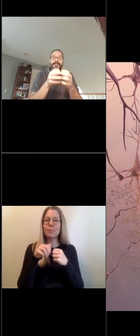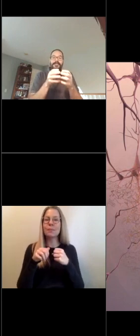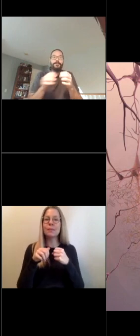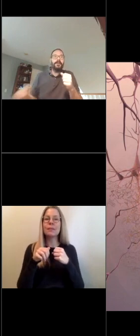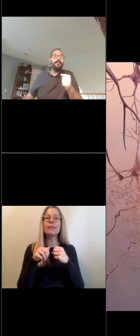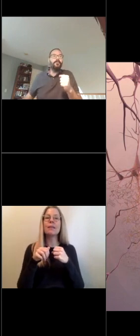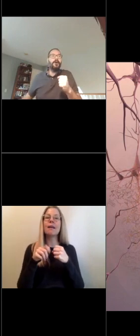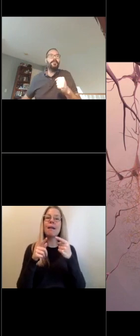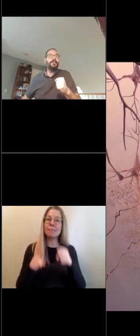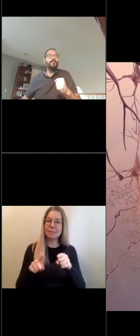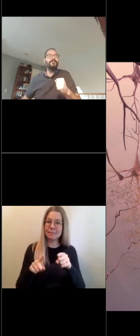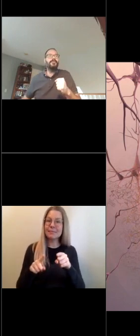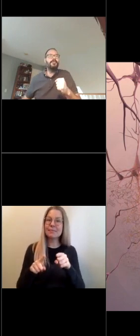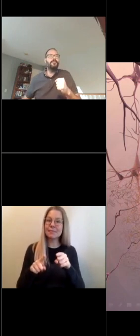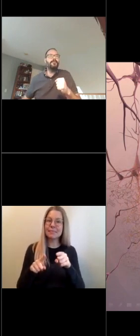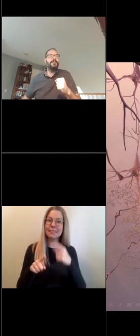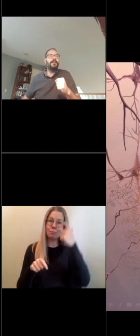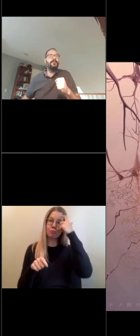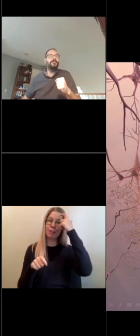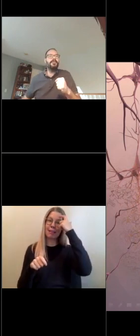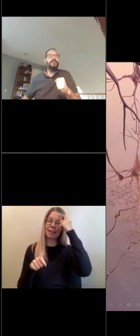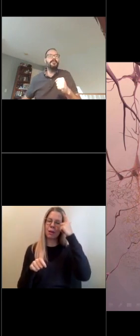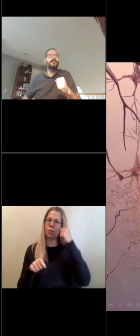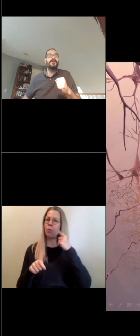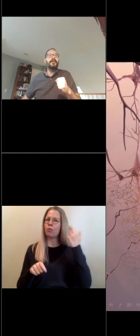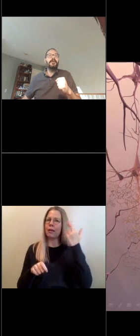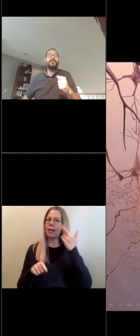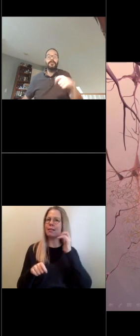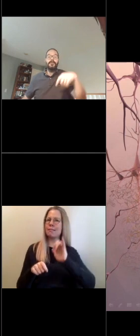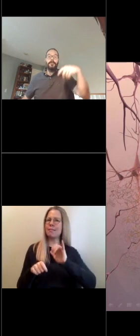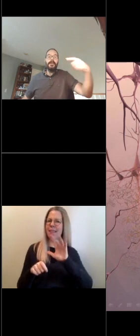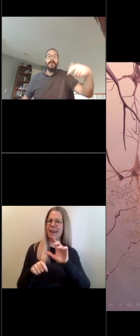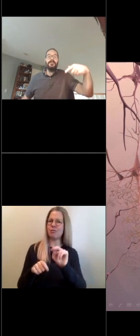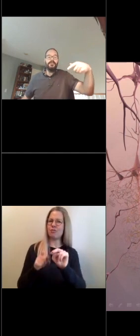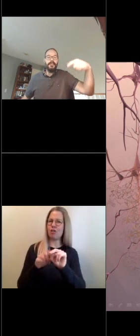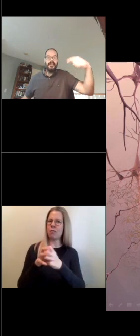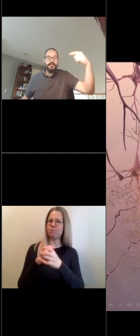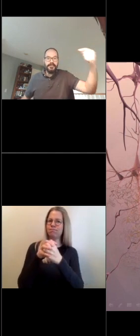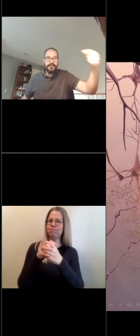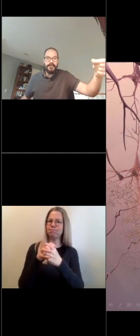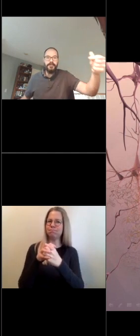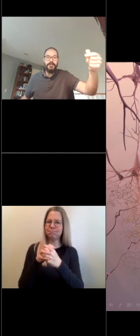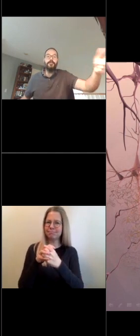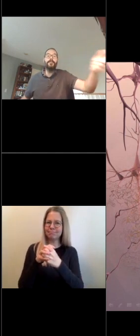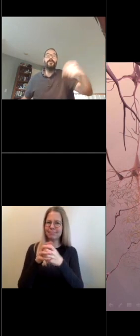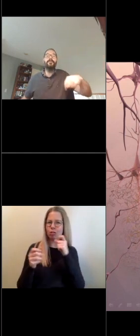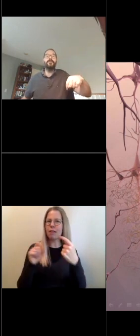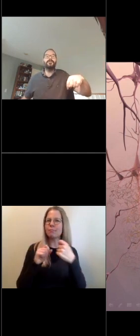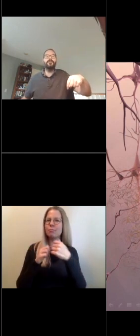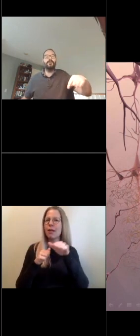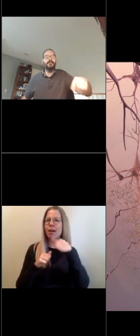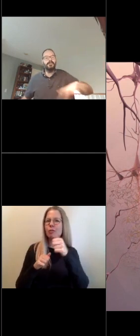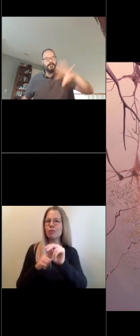neuron isn't playing well with others. You see them with the arrows here. And so the brain actually gets the signal to remove those neurons. And